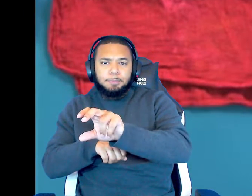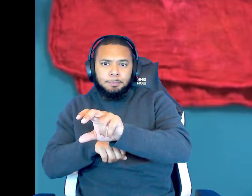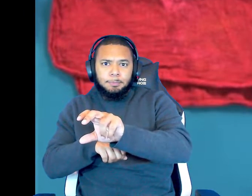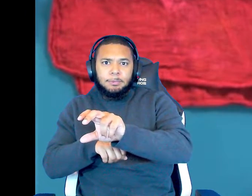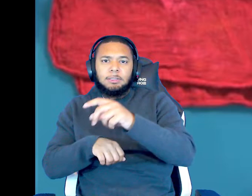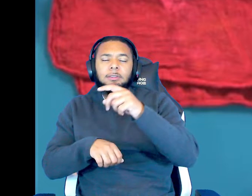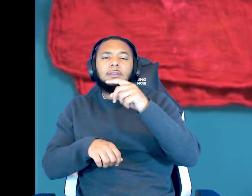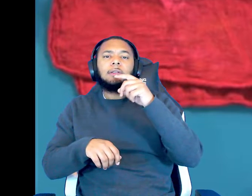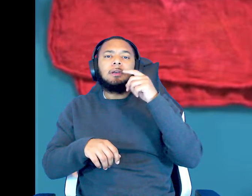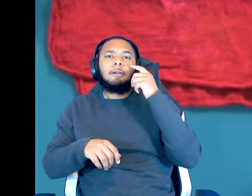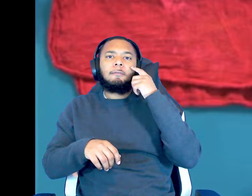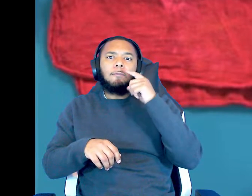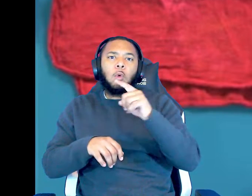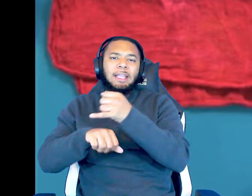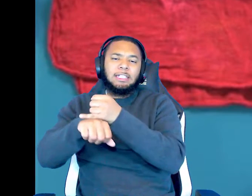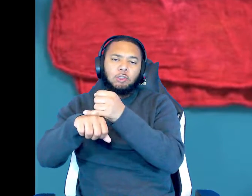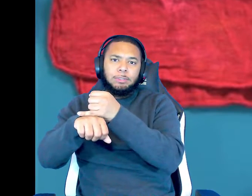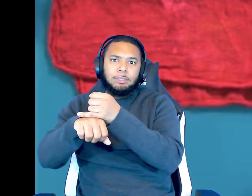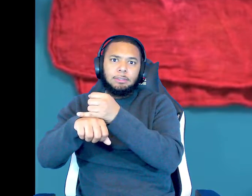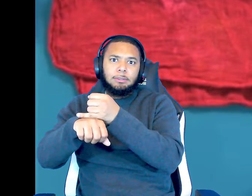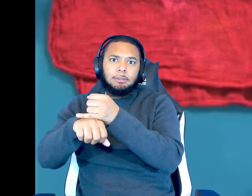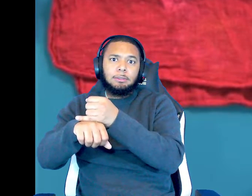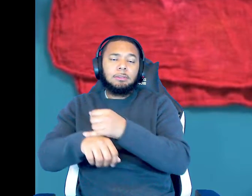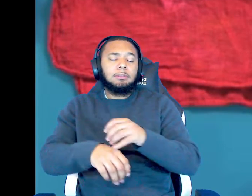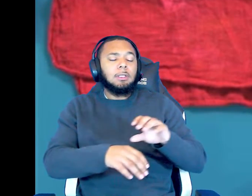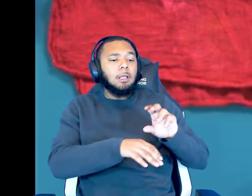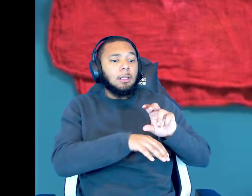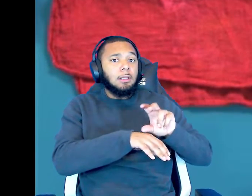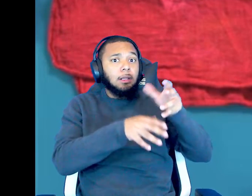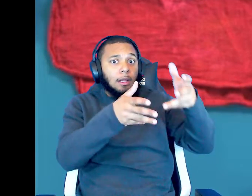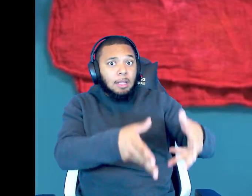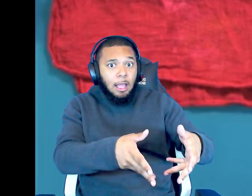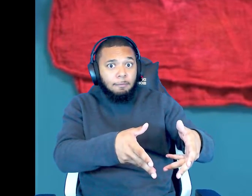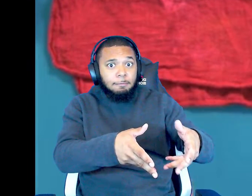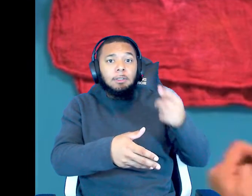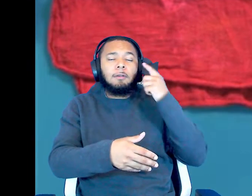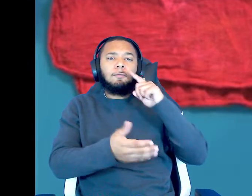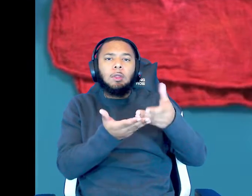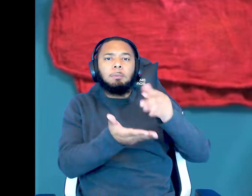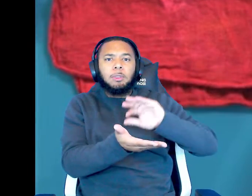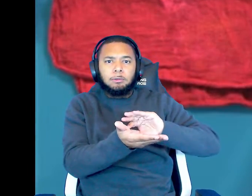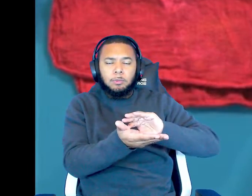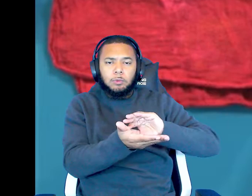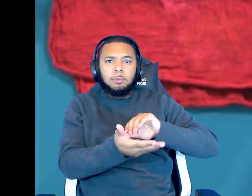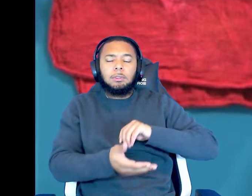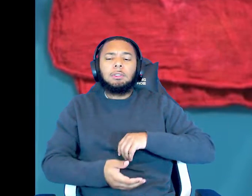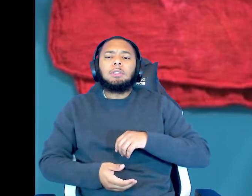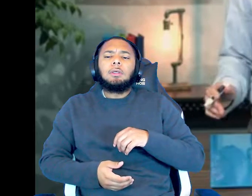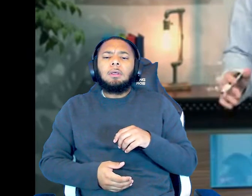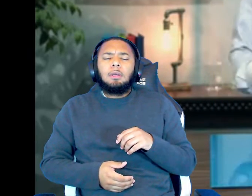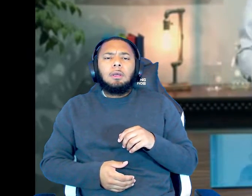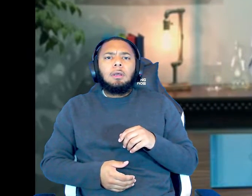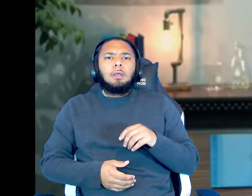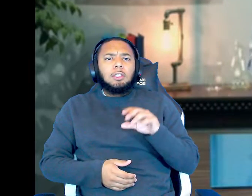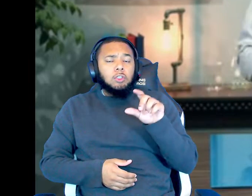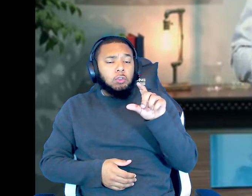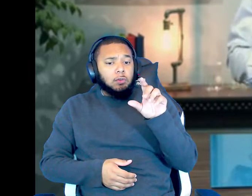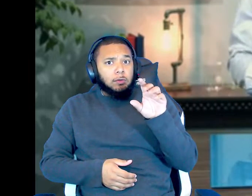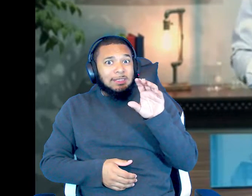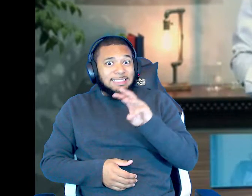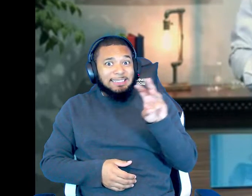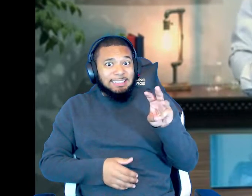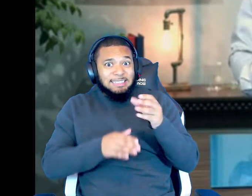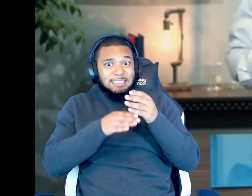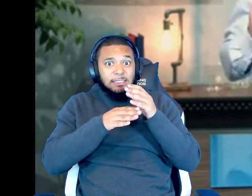less than 66 gives us 46. Right? So of this $66